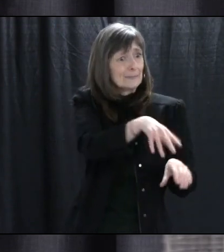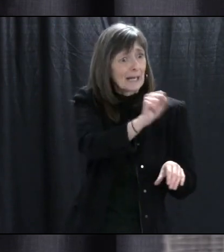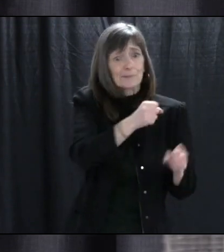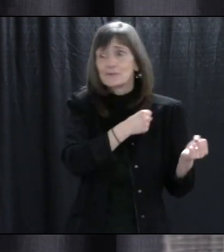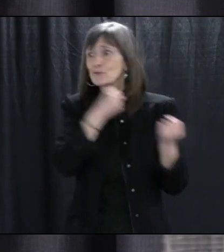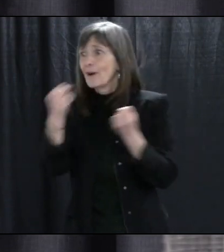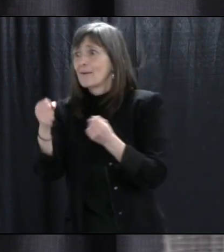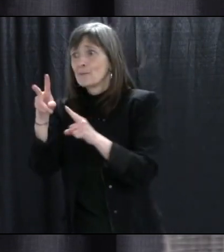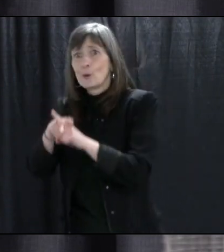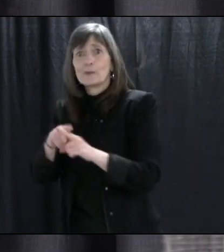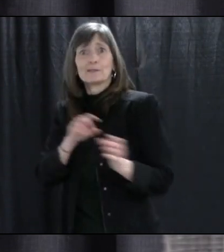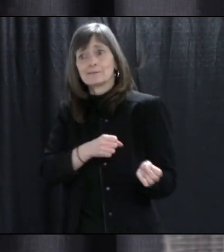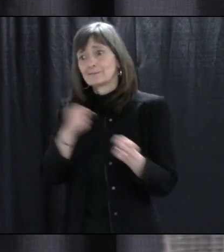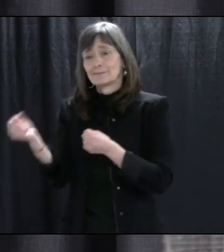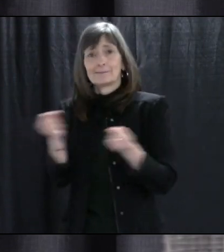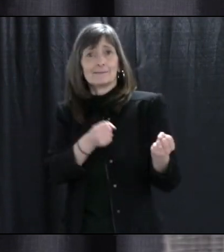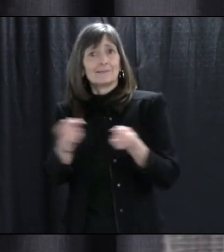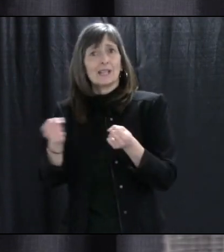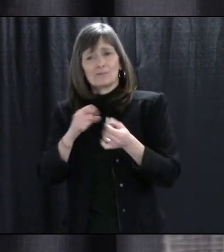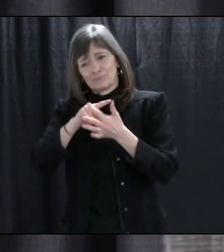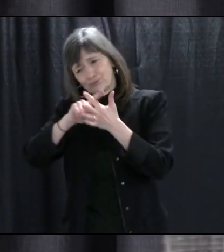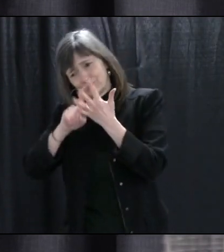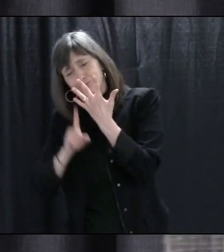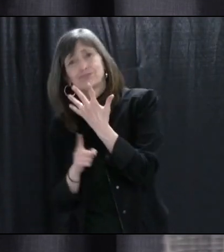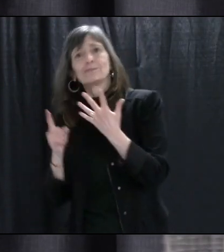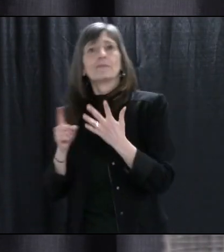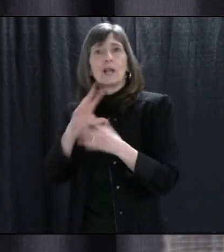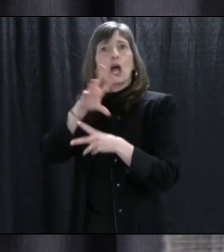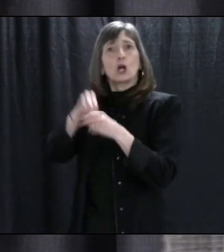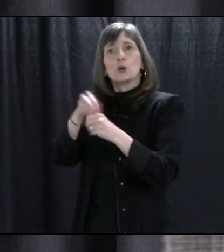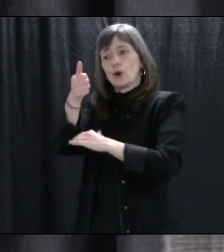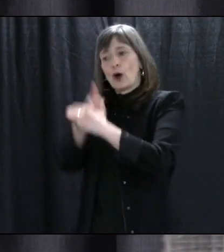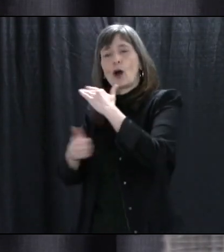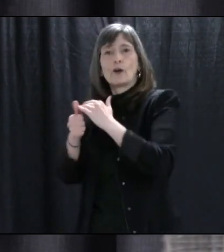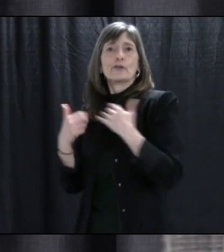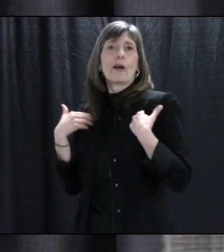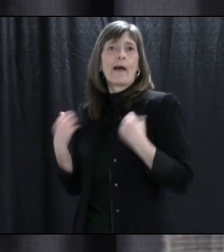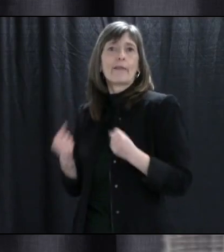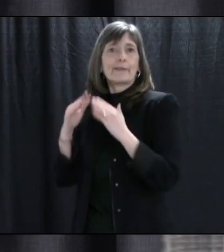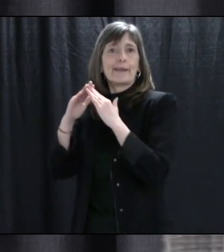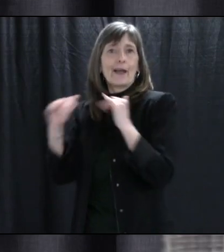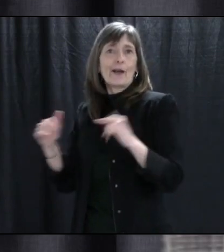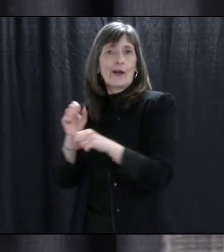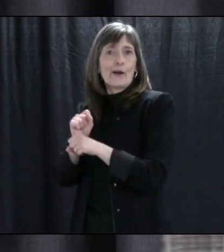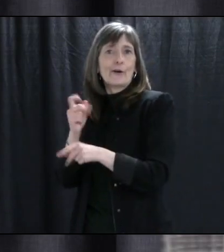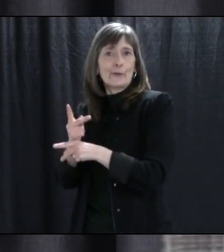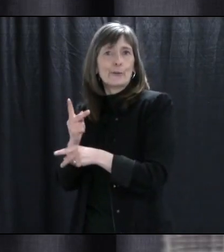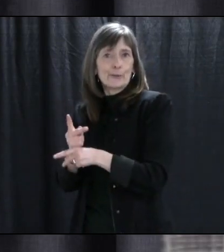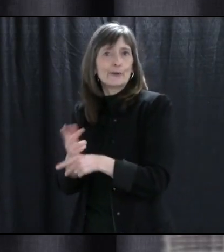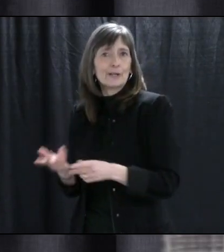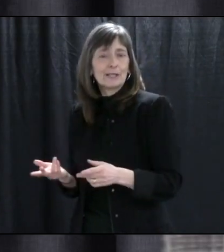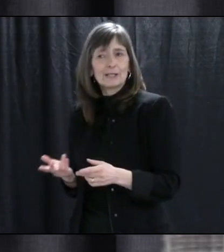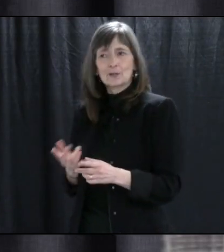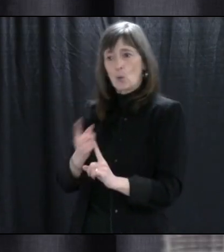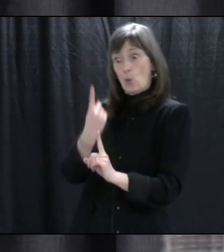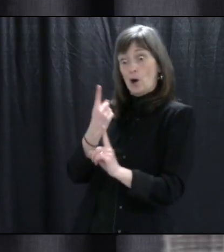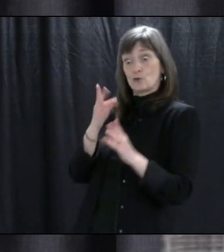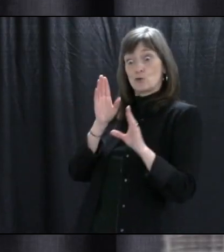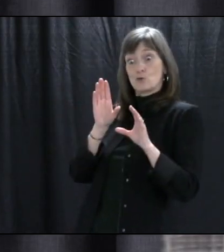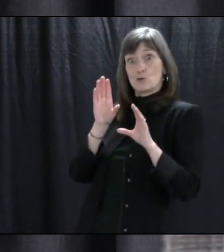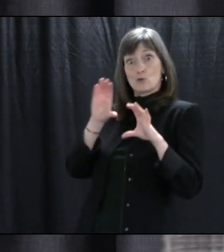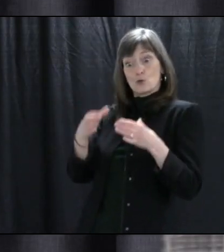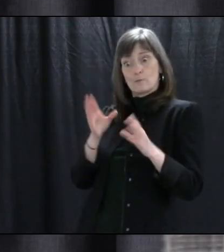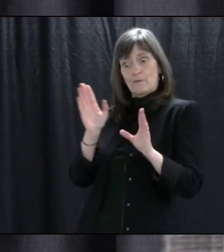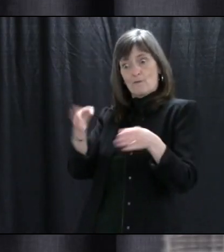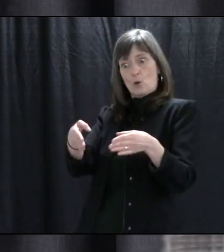and there is a wealth of infrastructure below health in general. And it's very difficult to mention one group